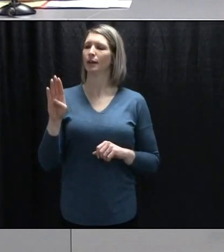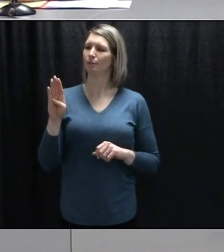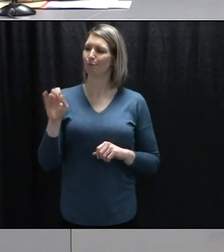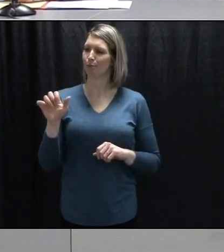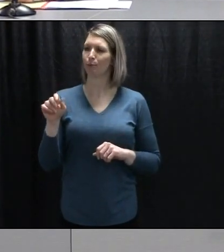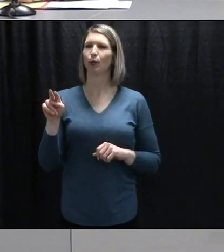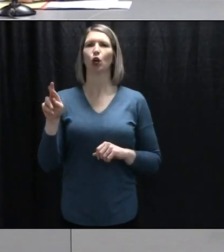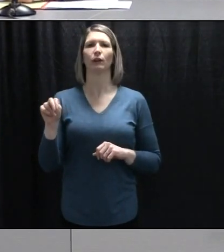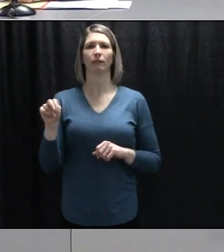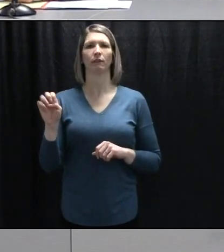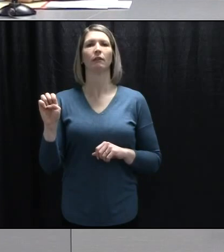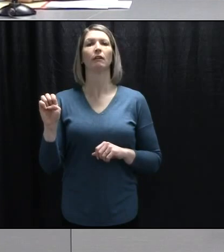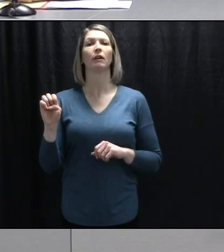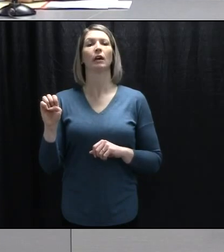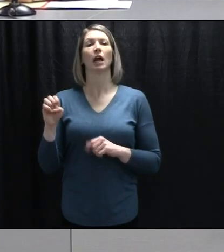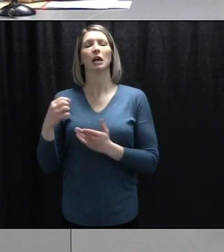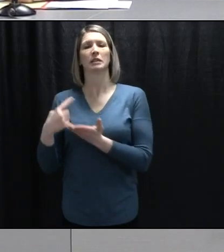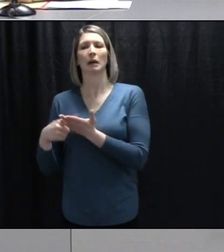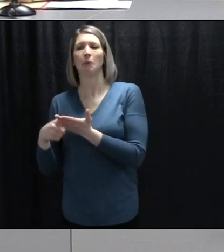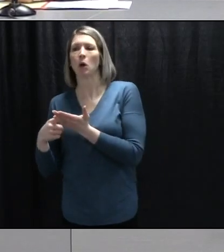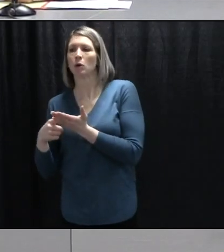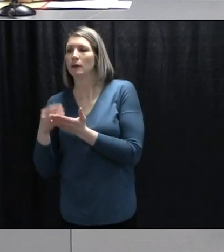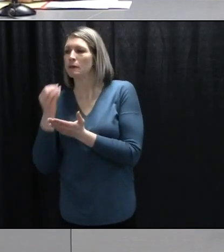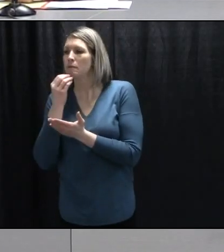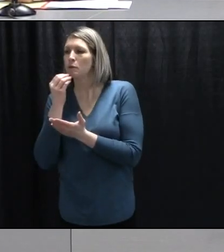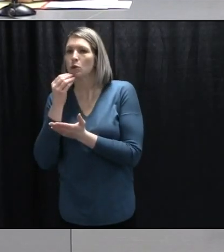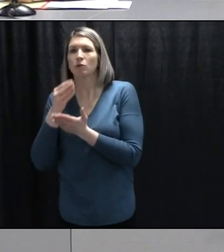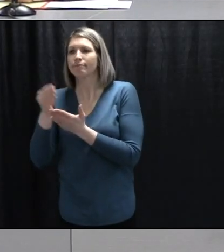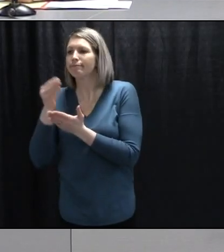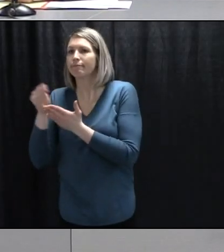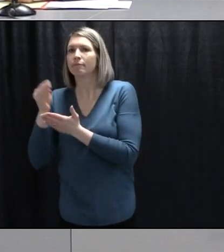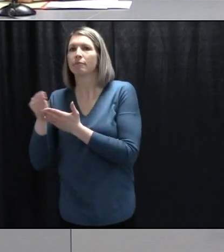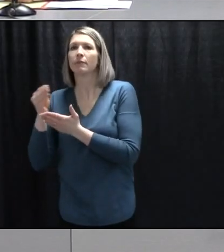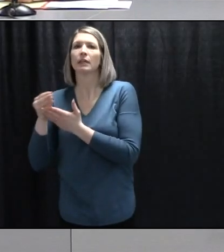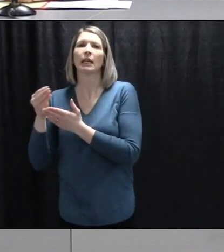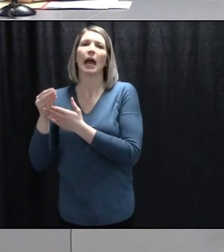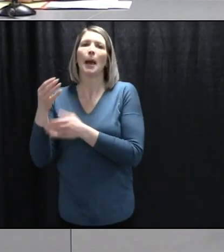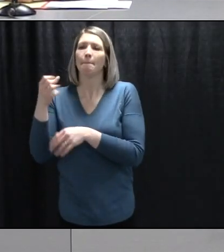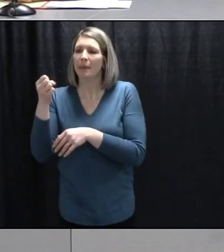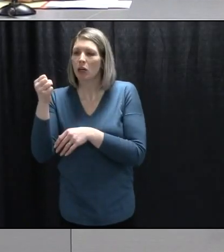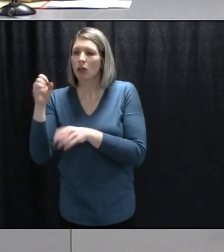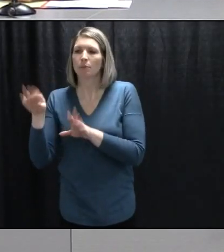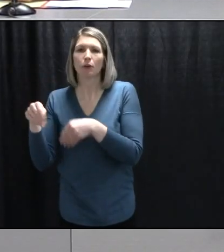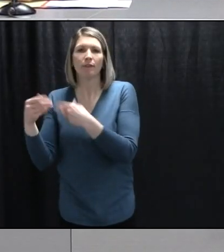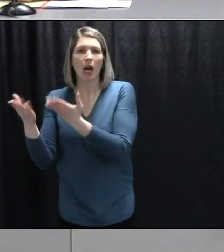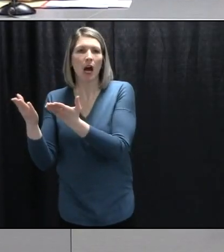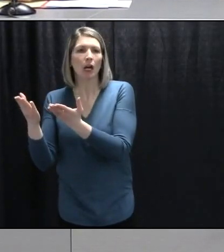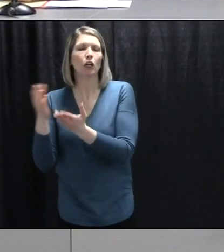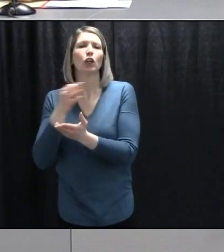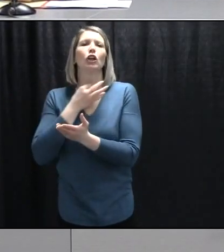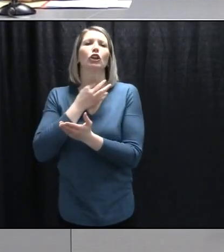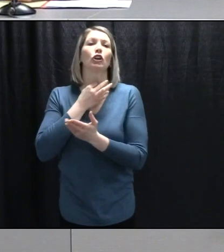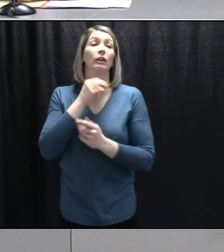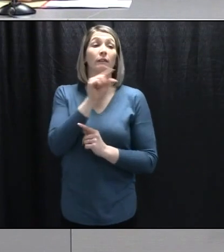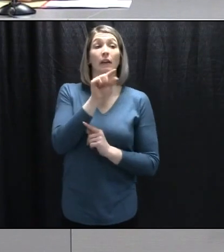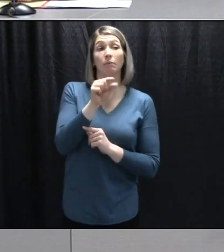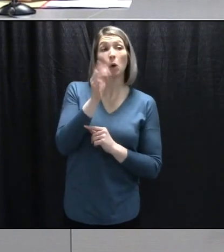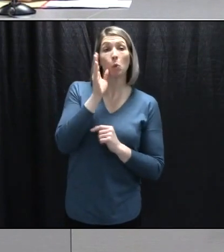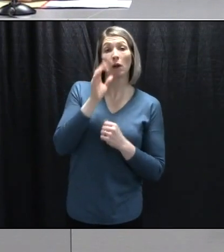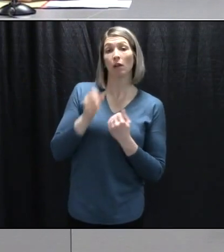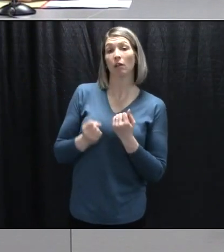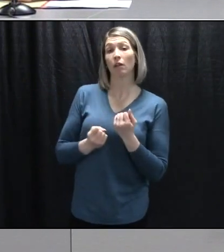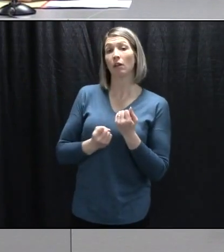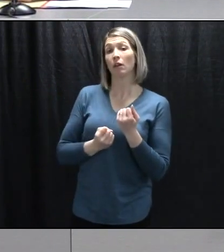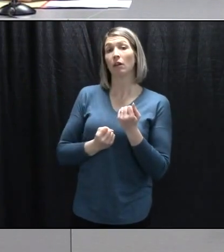dumped because grocers weren't buying and limiting customer quantities. I don't know if does the government have any plan to sort of step in on these